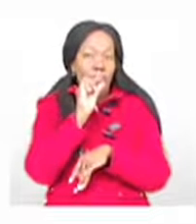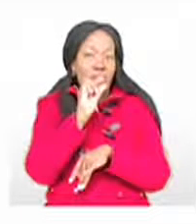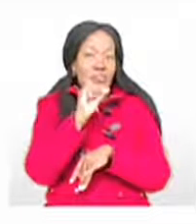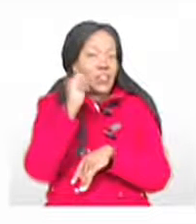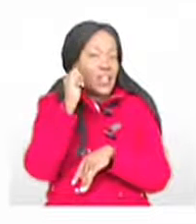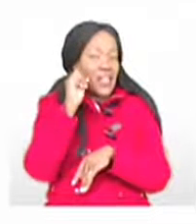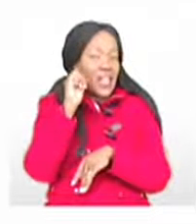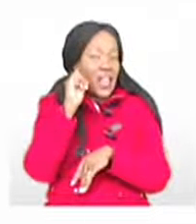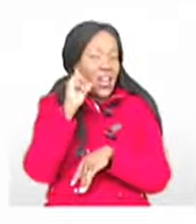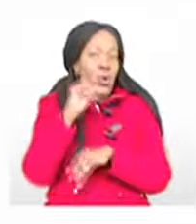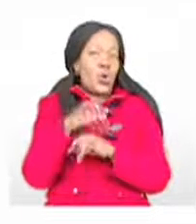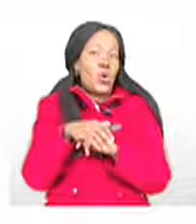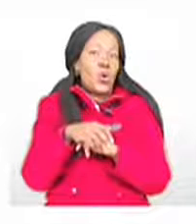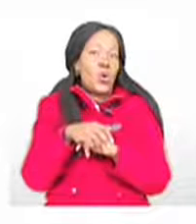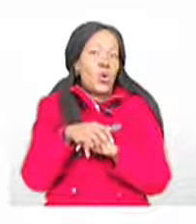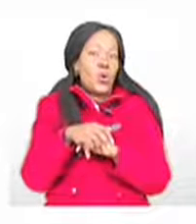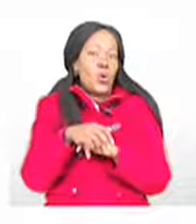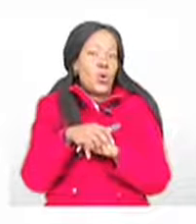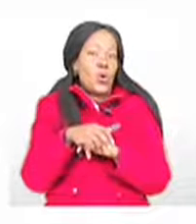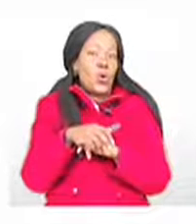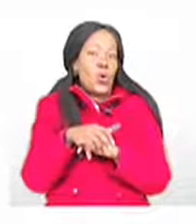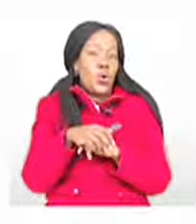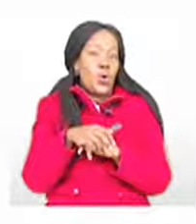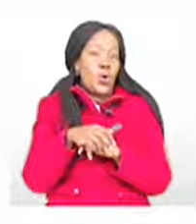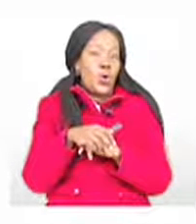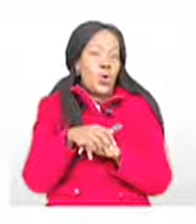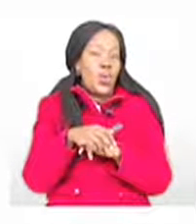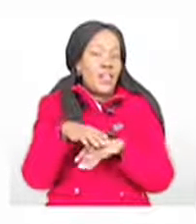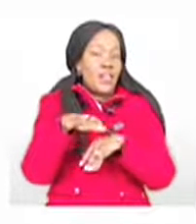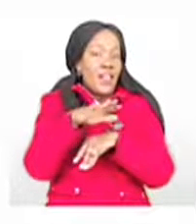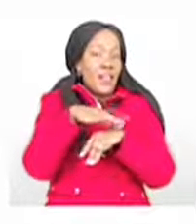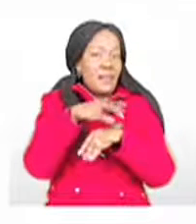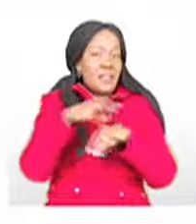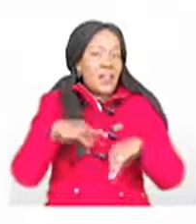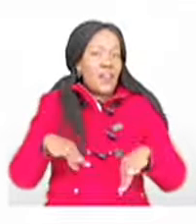yellow. The animals are on the farm.